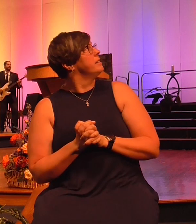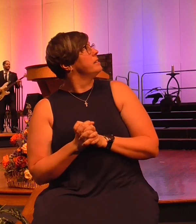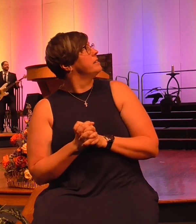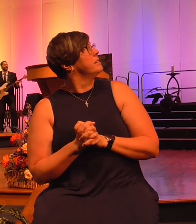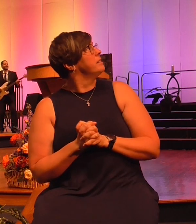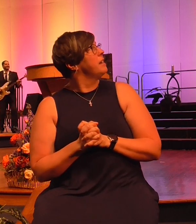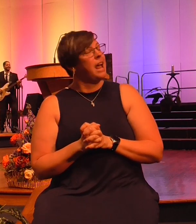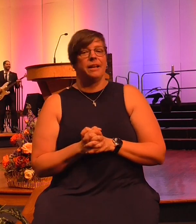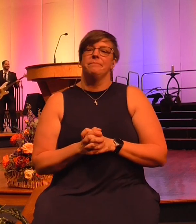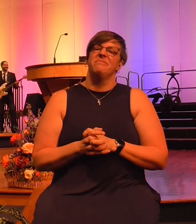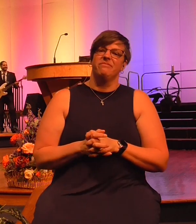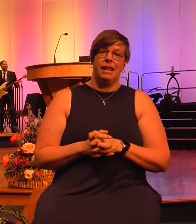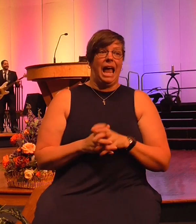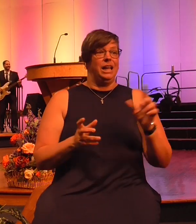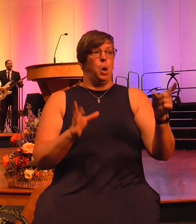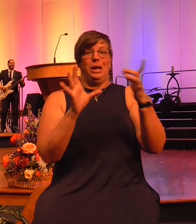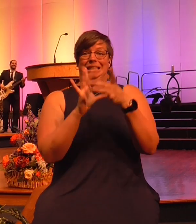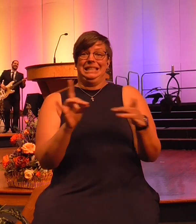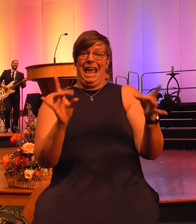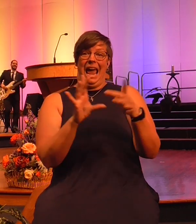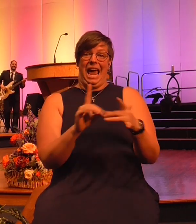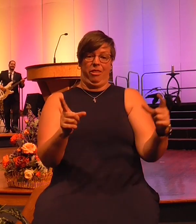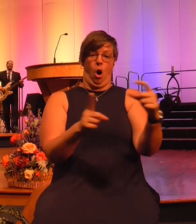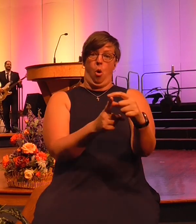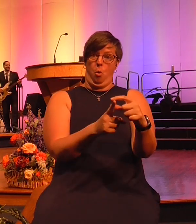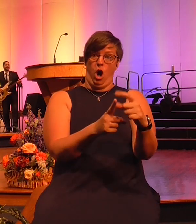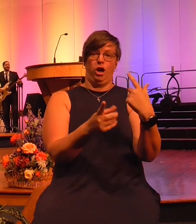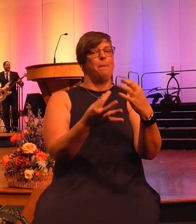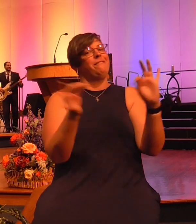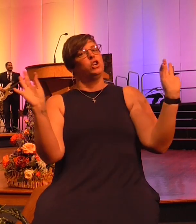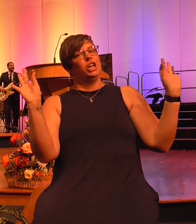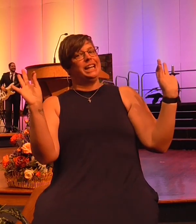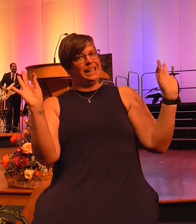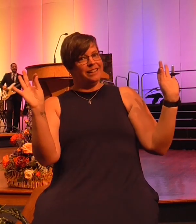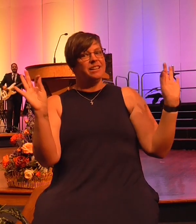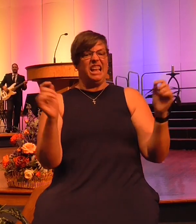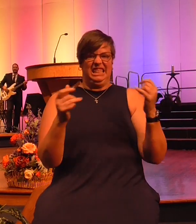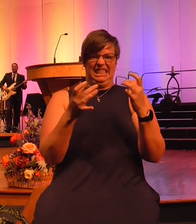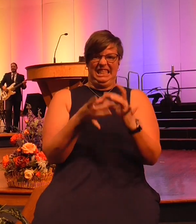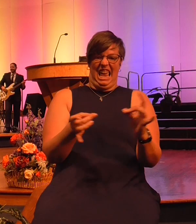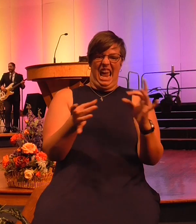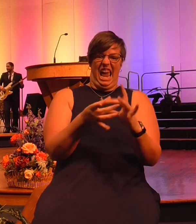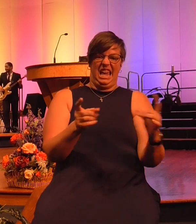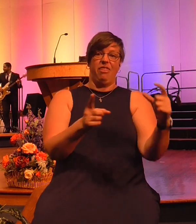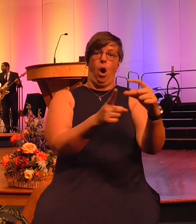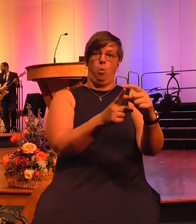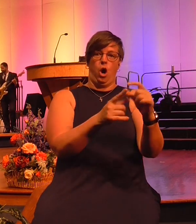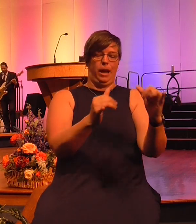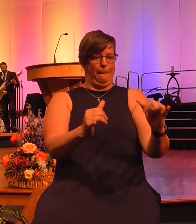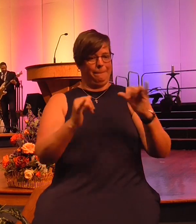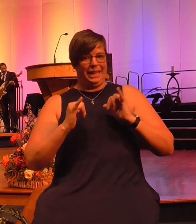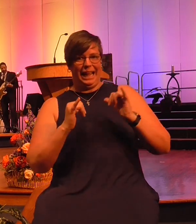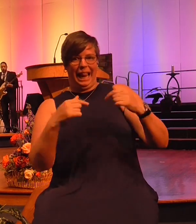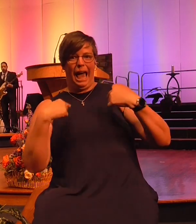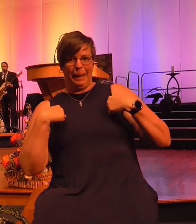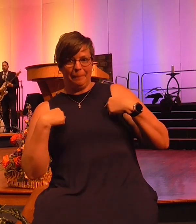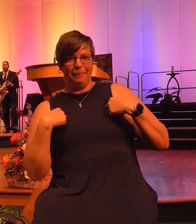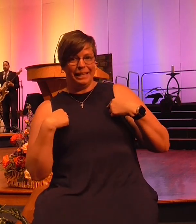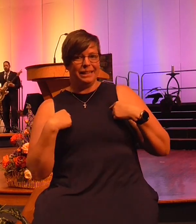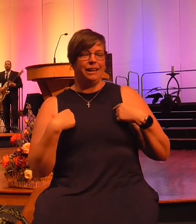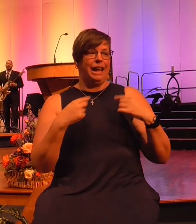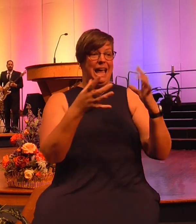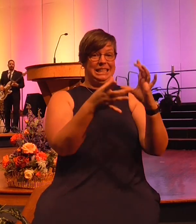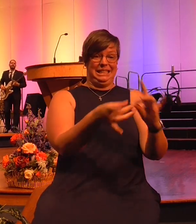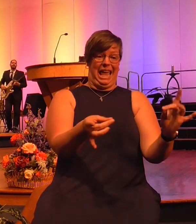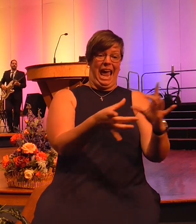Say the word and you'll be free. Say the word and be like me.